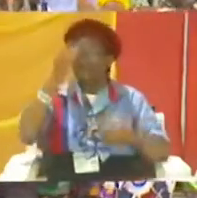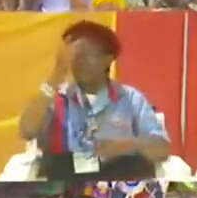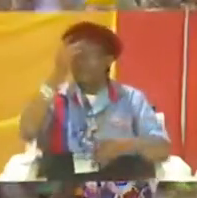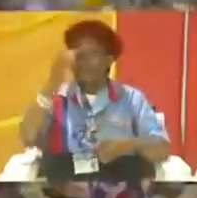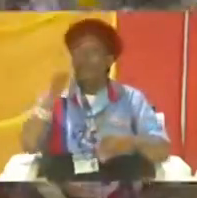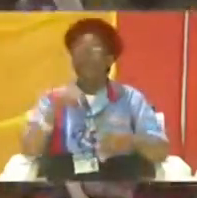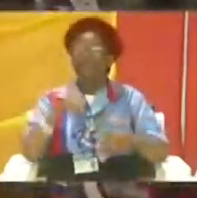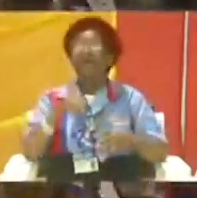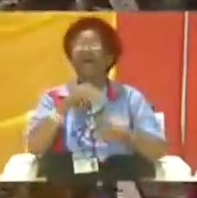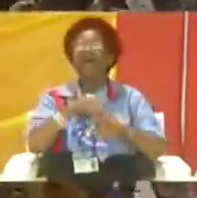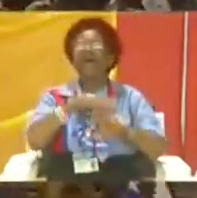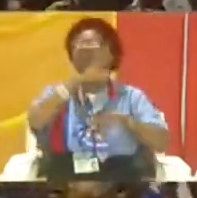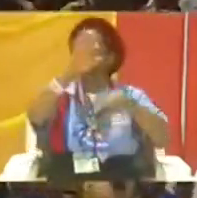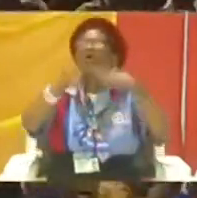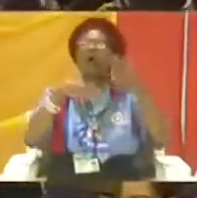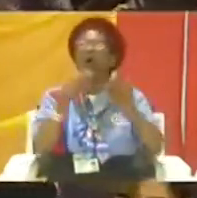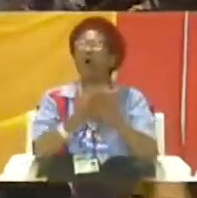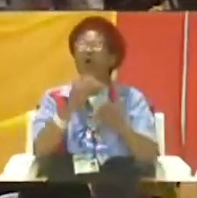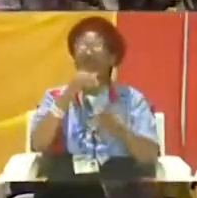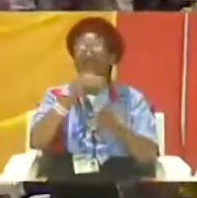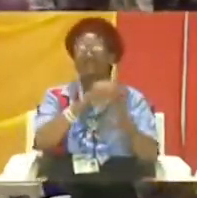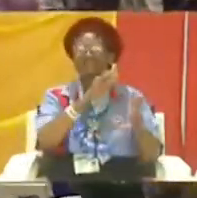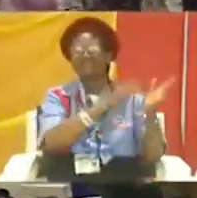before. Amen.